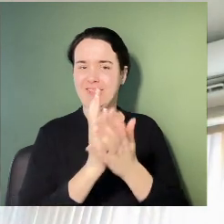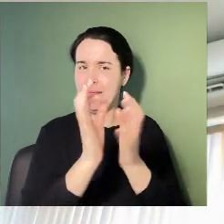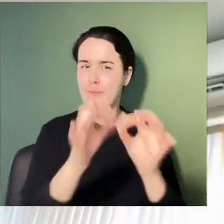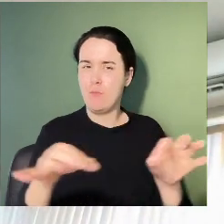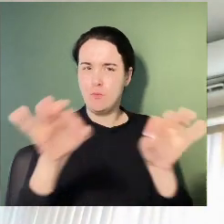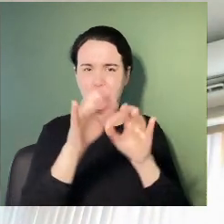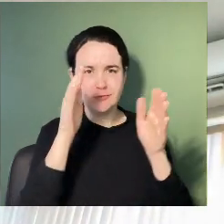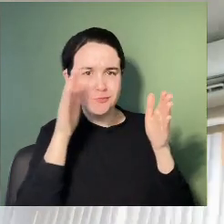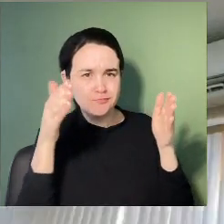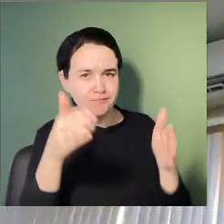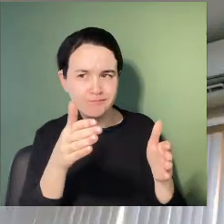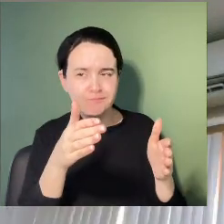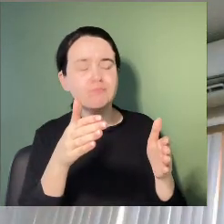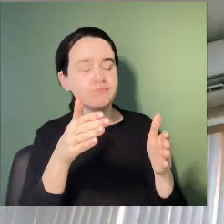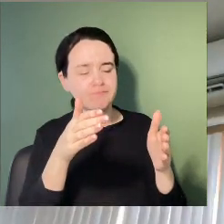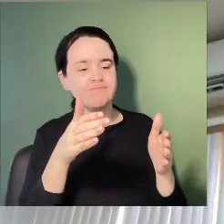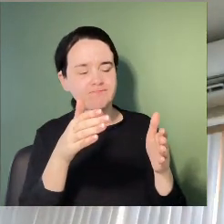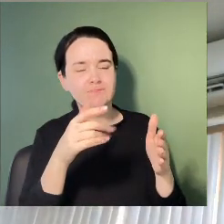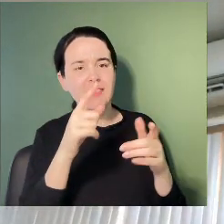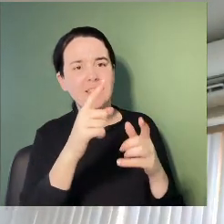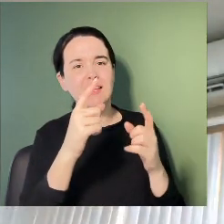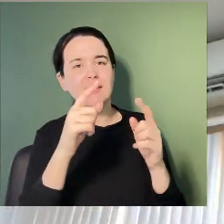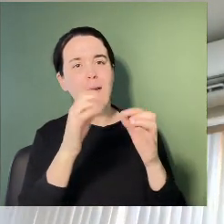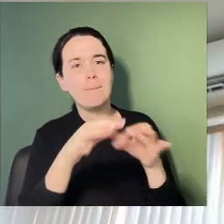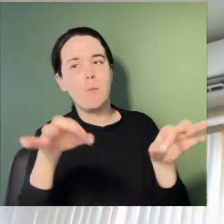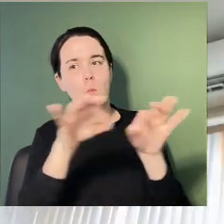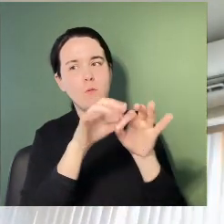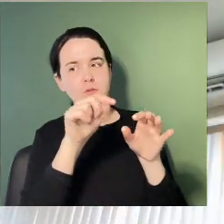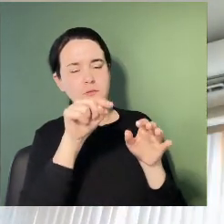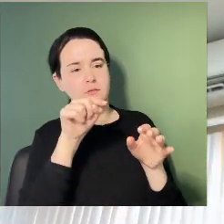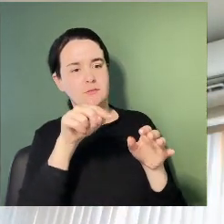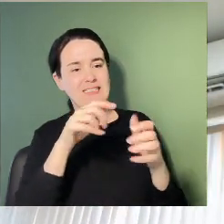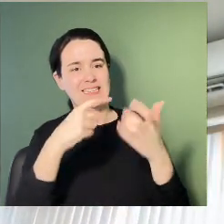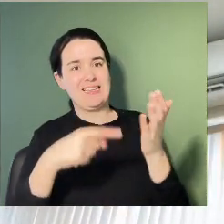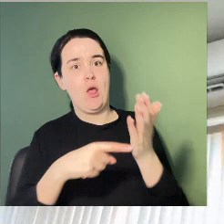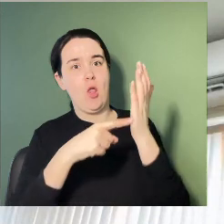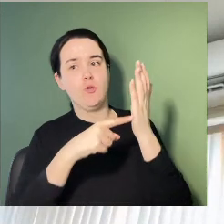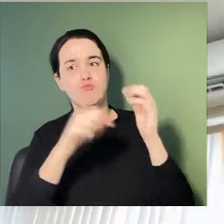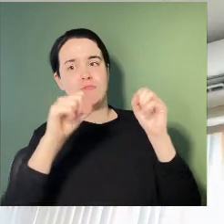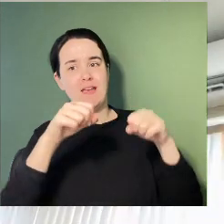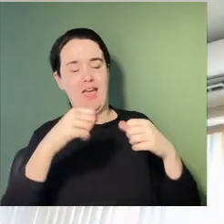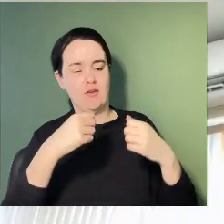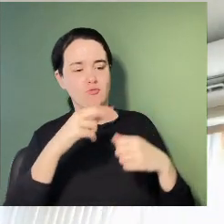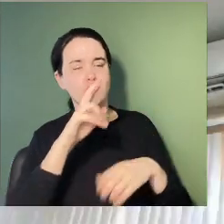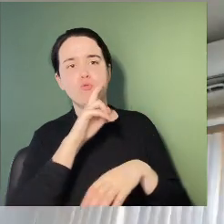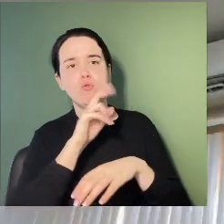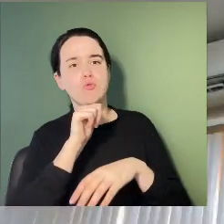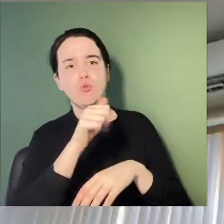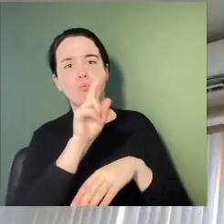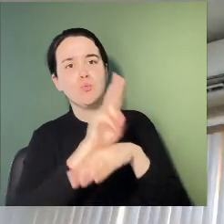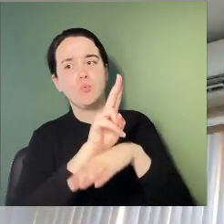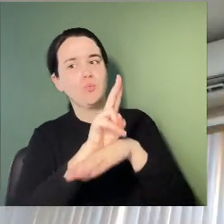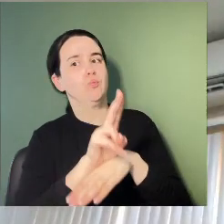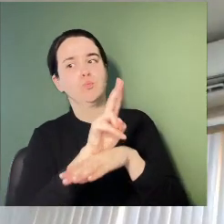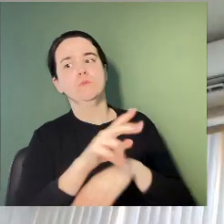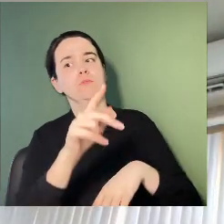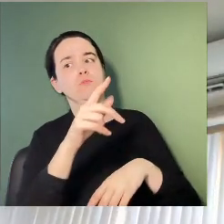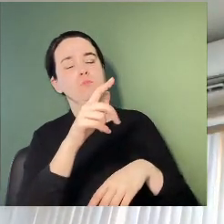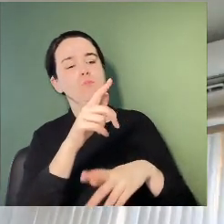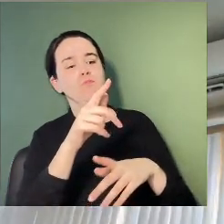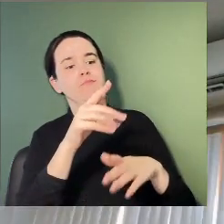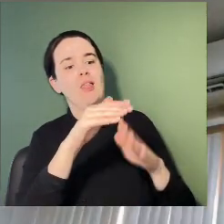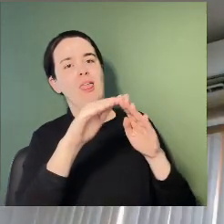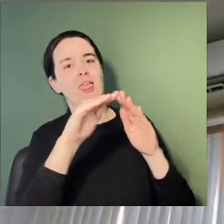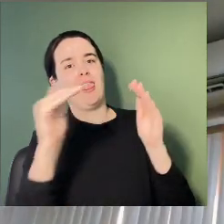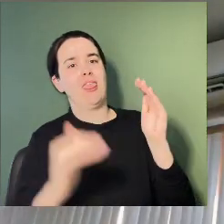to these things such that technology is not used to undermine democracy.